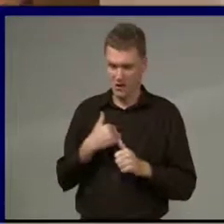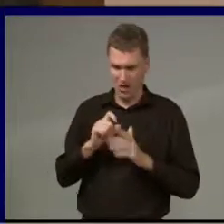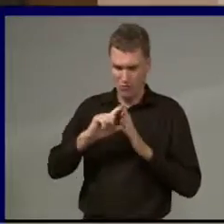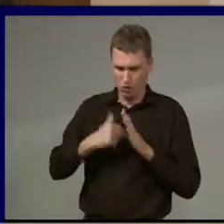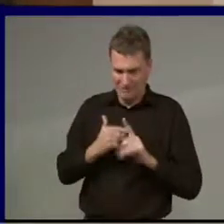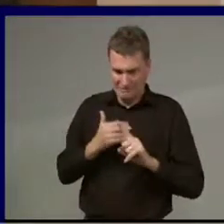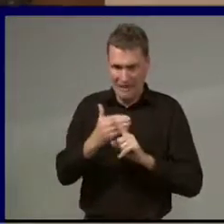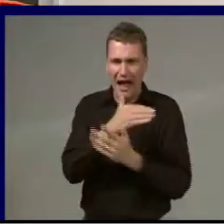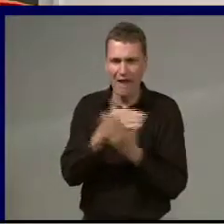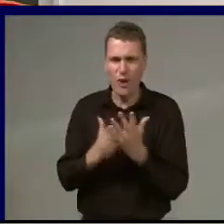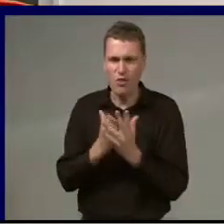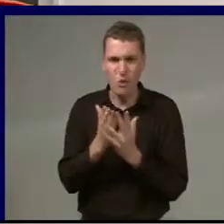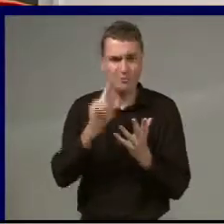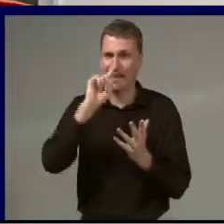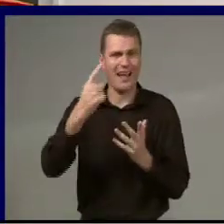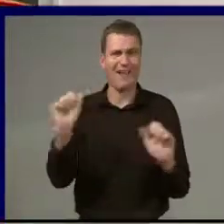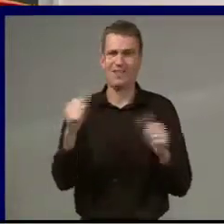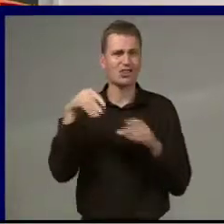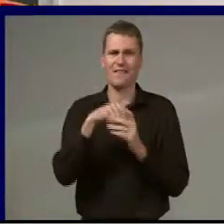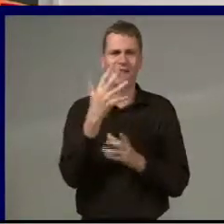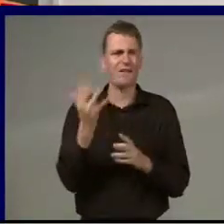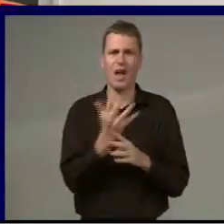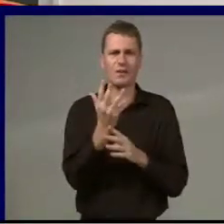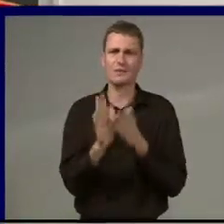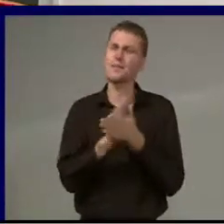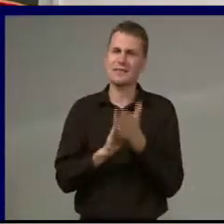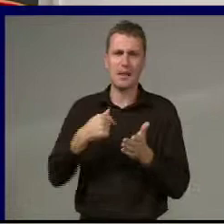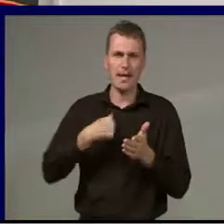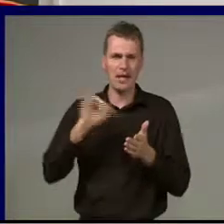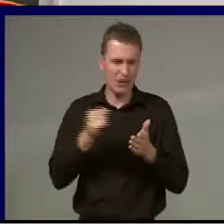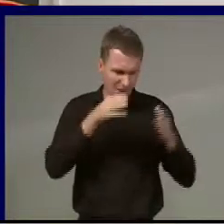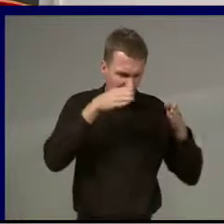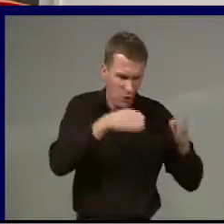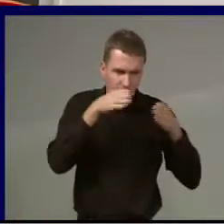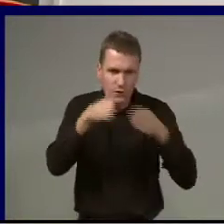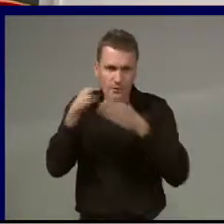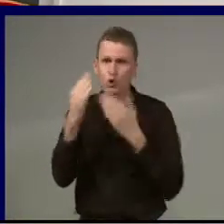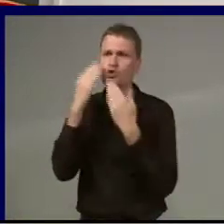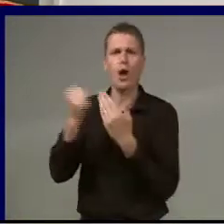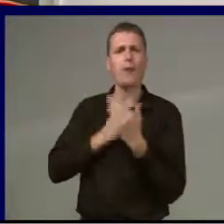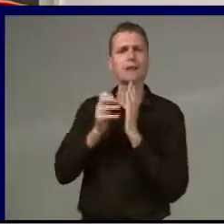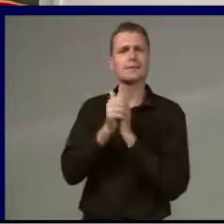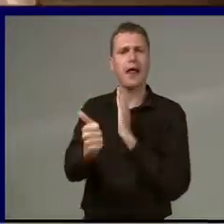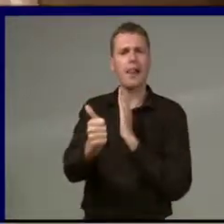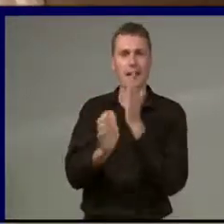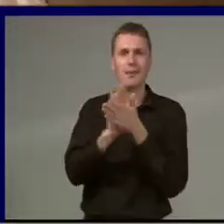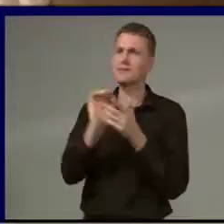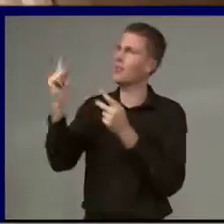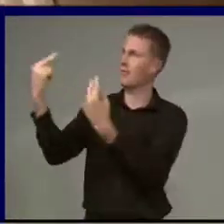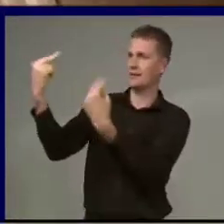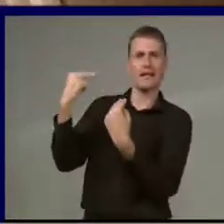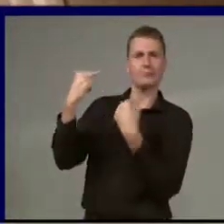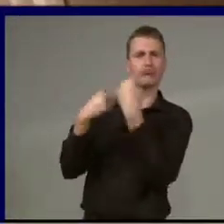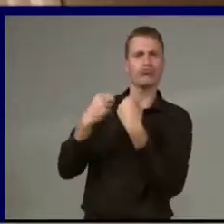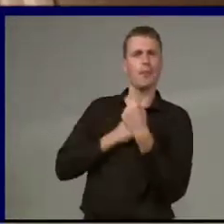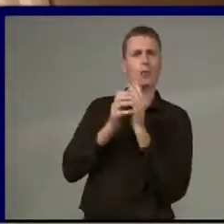going to get them finished in time, so I concentrated on parts that I knew to show off my skills and so that they could see everything that I had. The